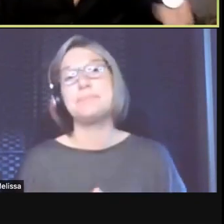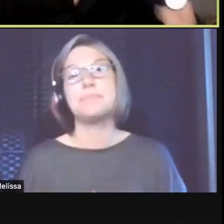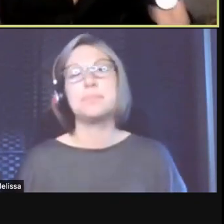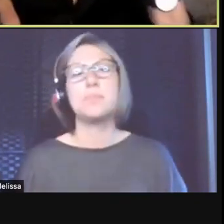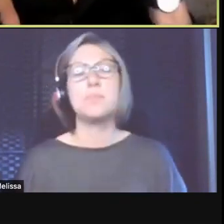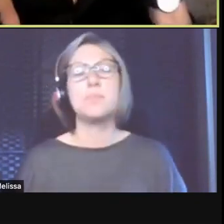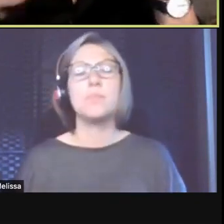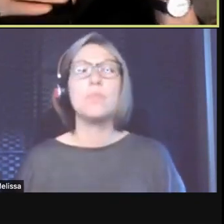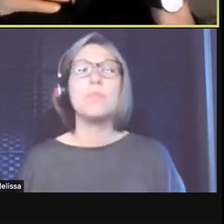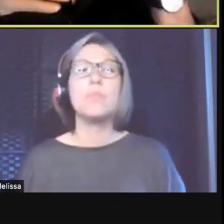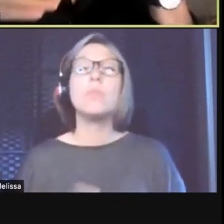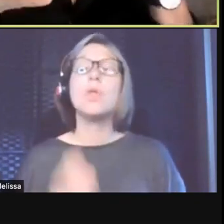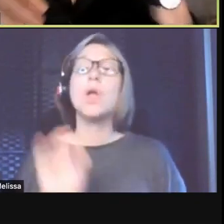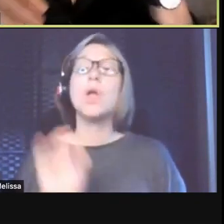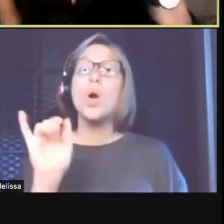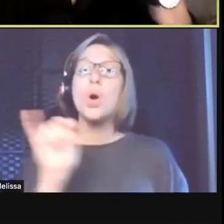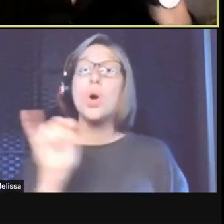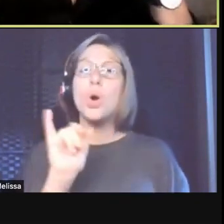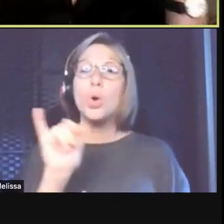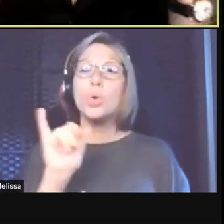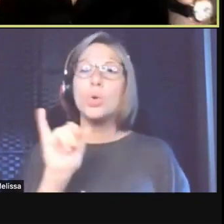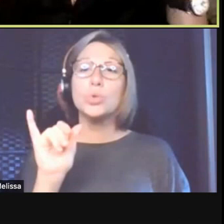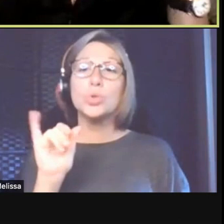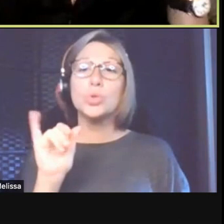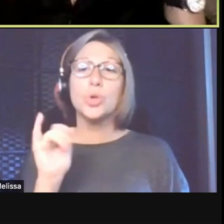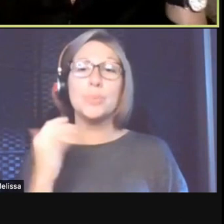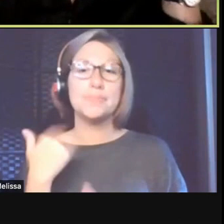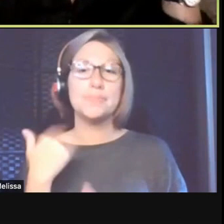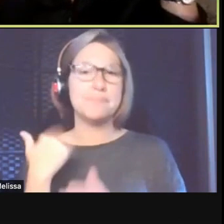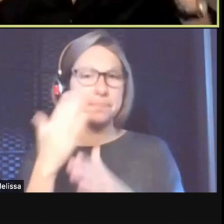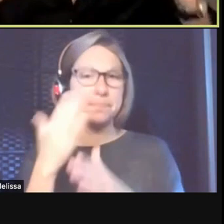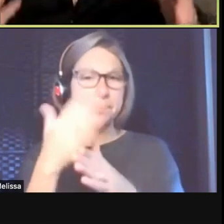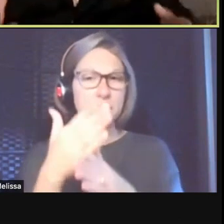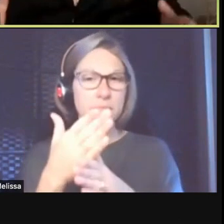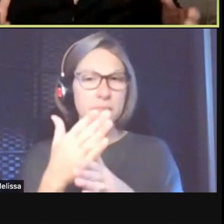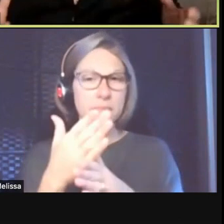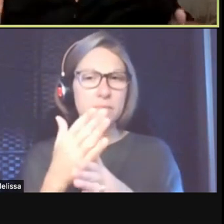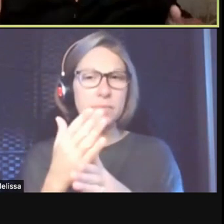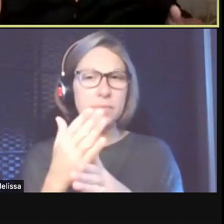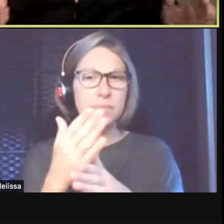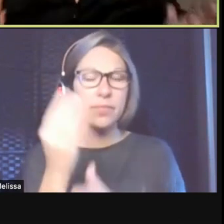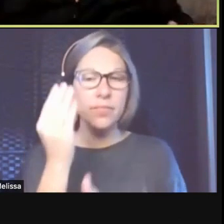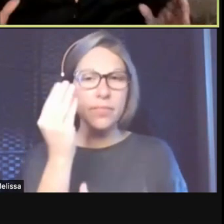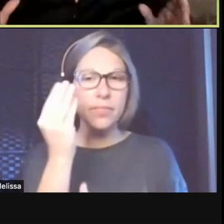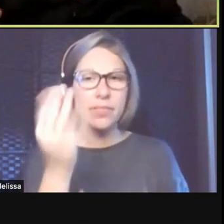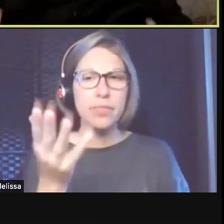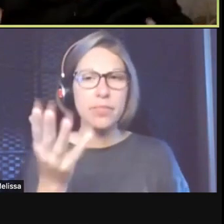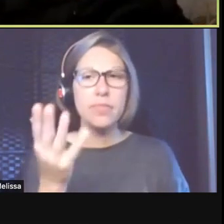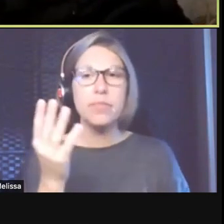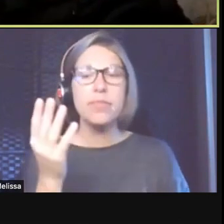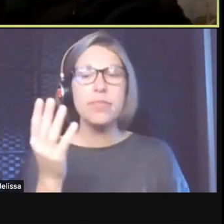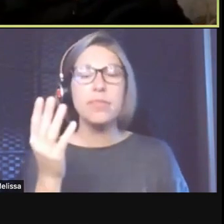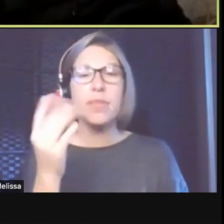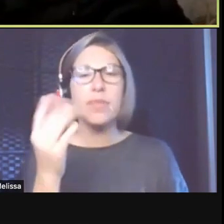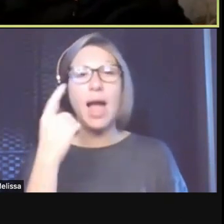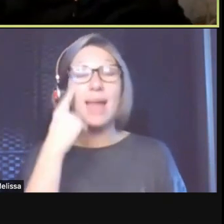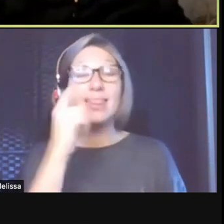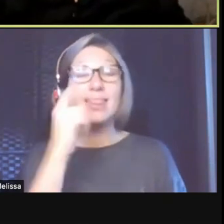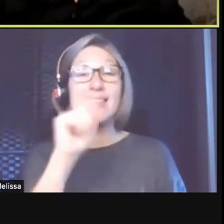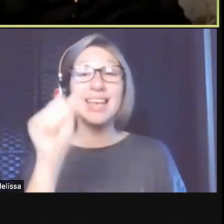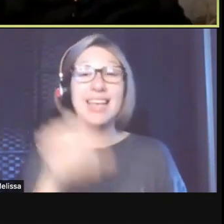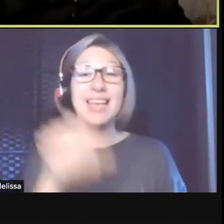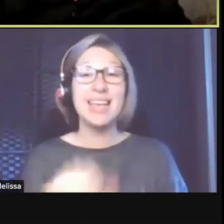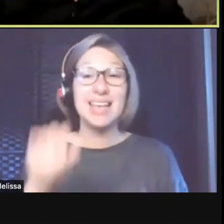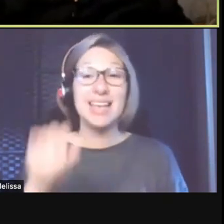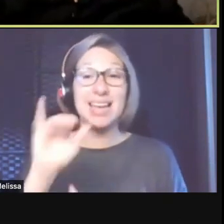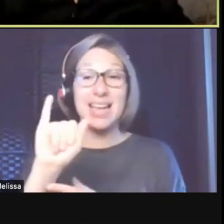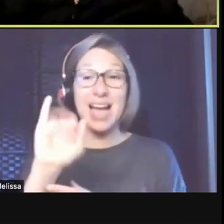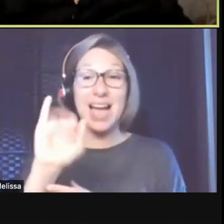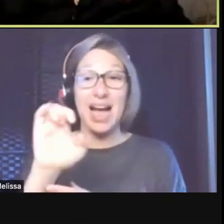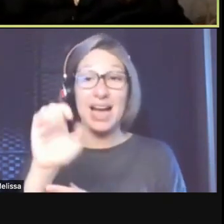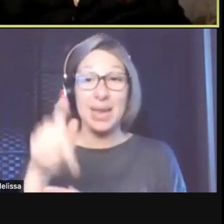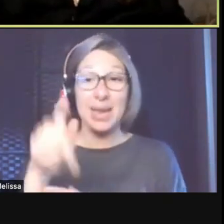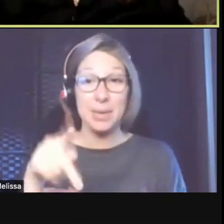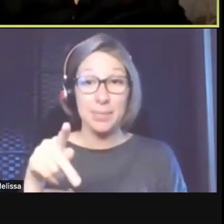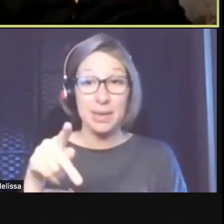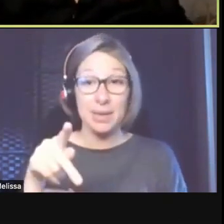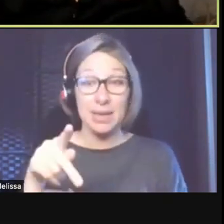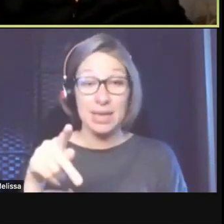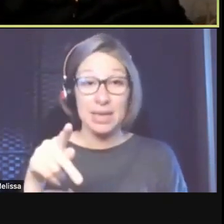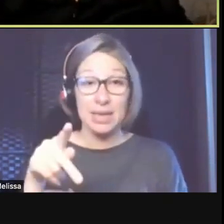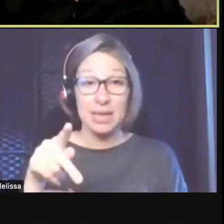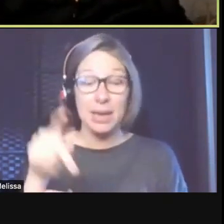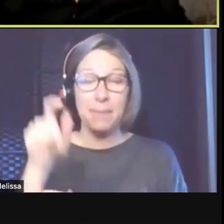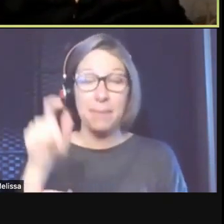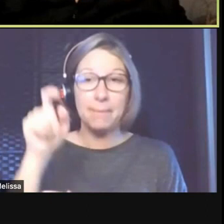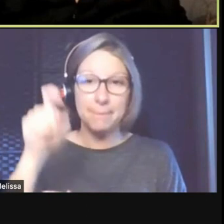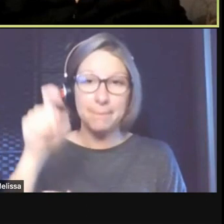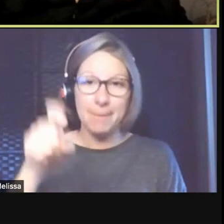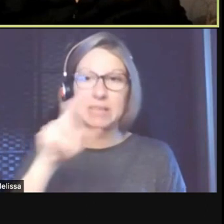I'm going to also just interject right here that I think any IEP worth signing is one that